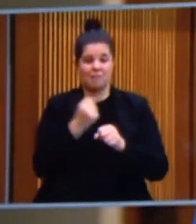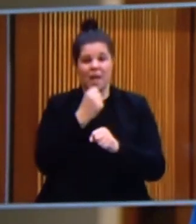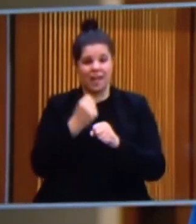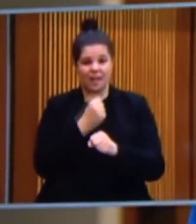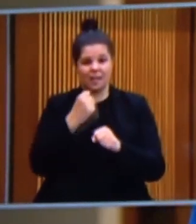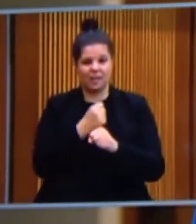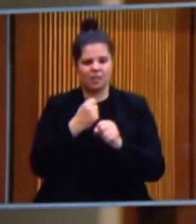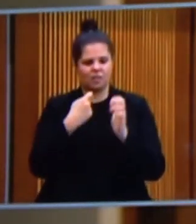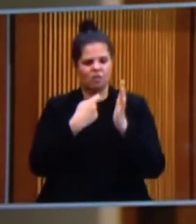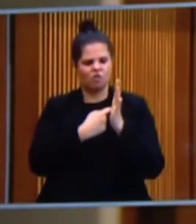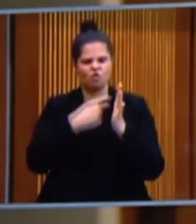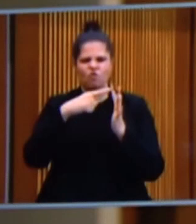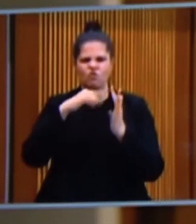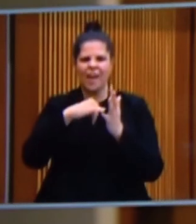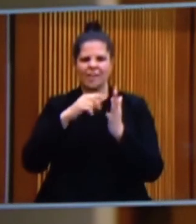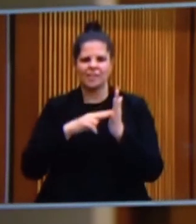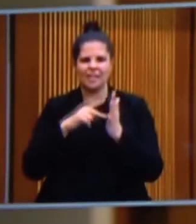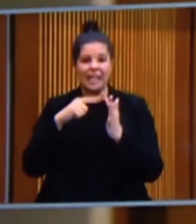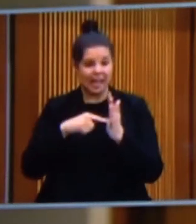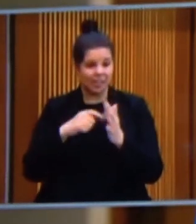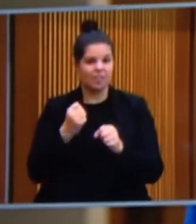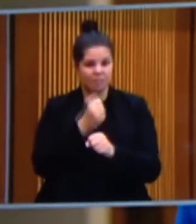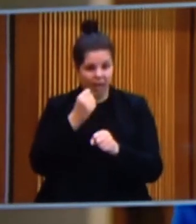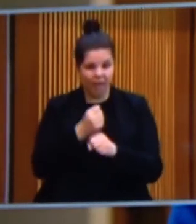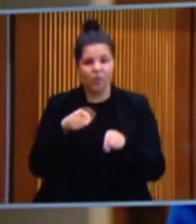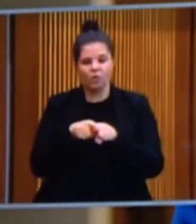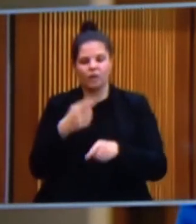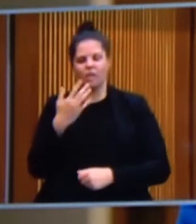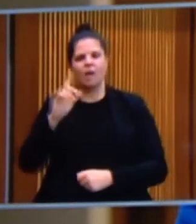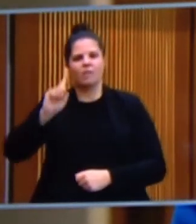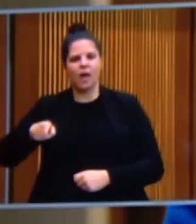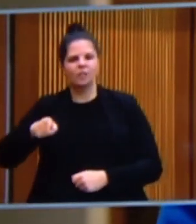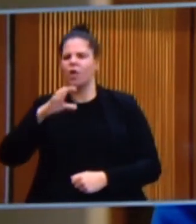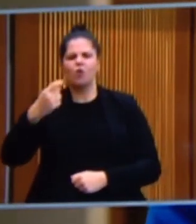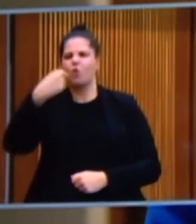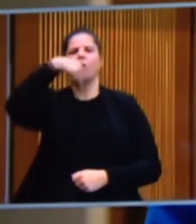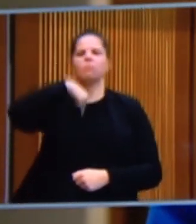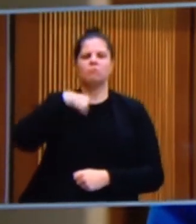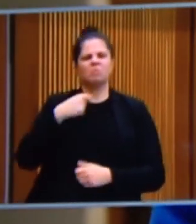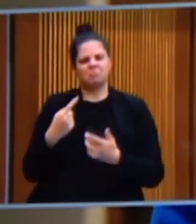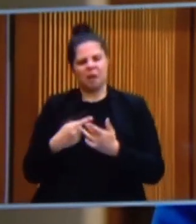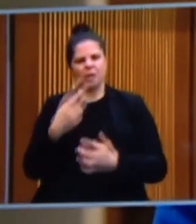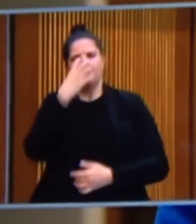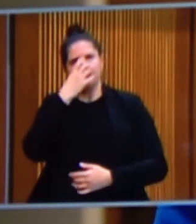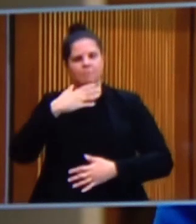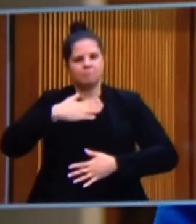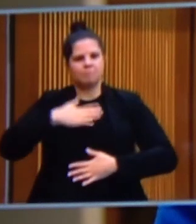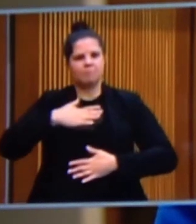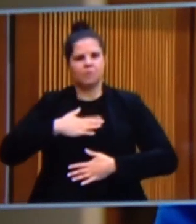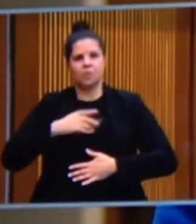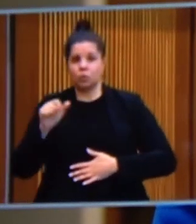by ResMed, backed up by 5,000 non-invasive ventilators, with full delivery expected by the end of